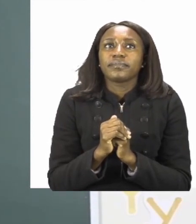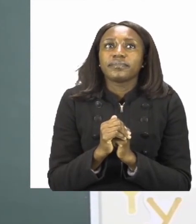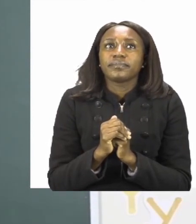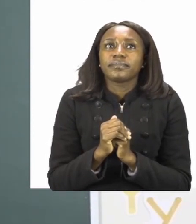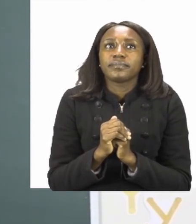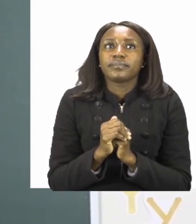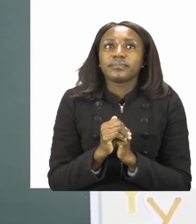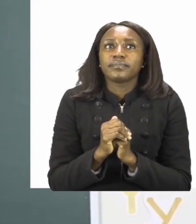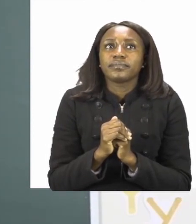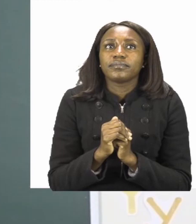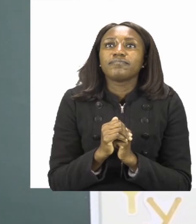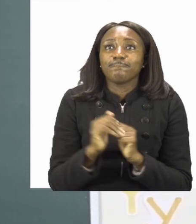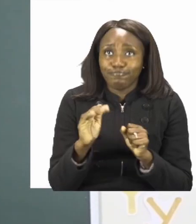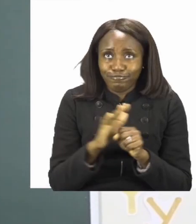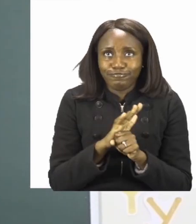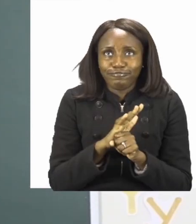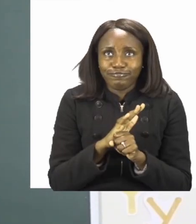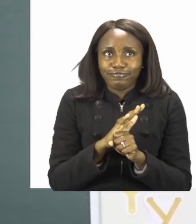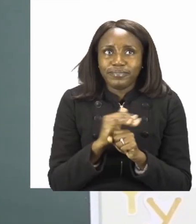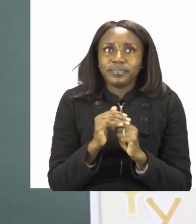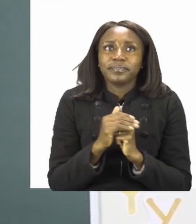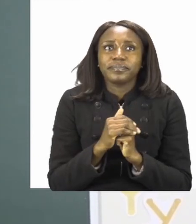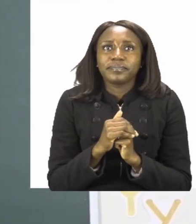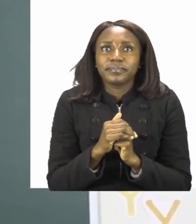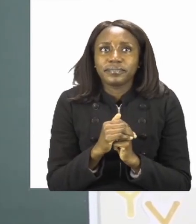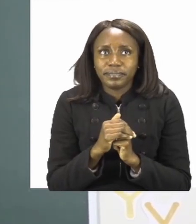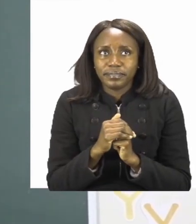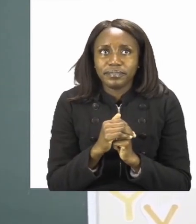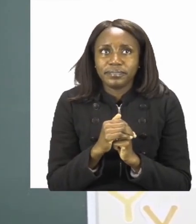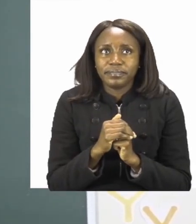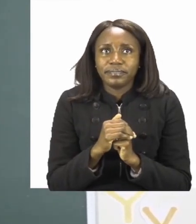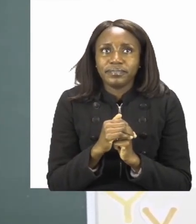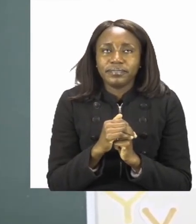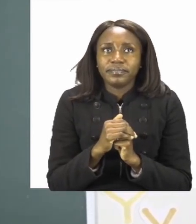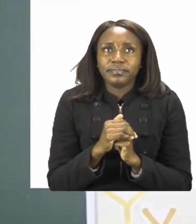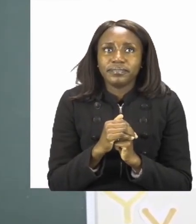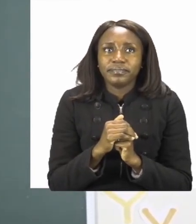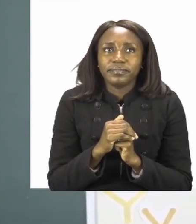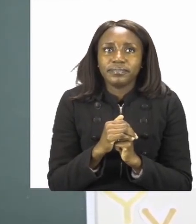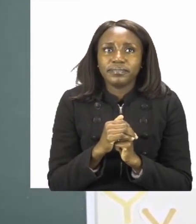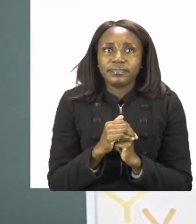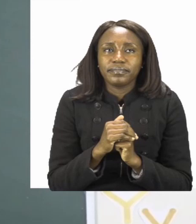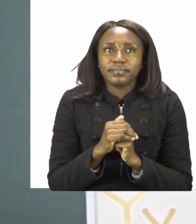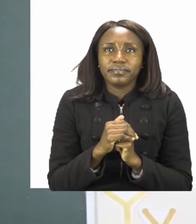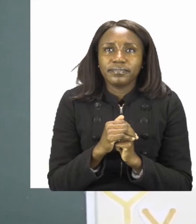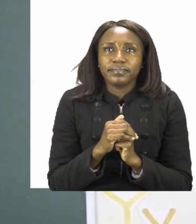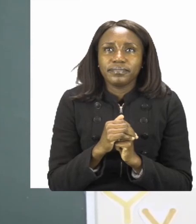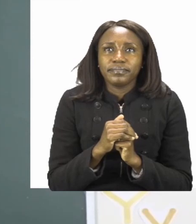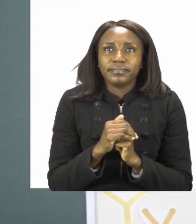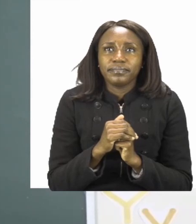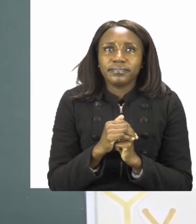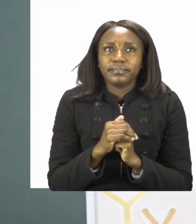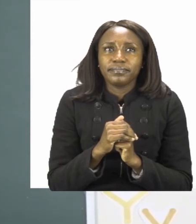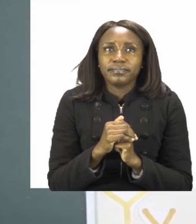and it is full. We cannot turn it upside down, and if we open it, we are able to